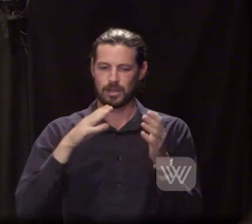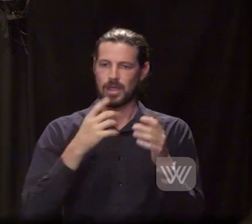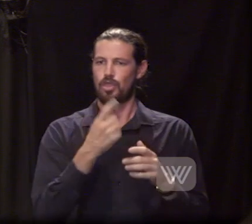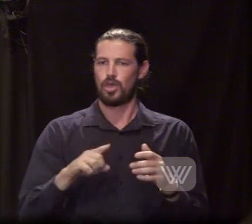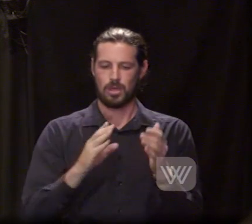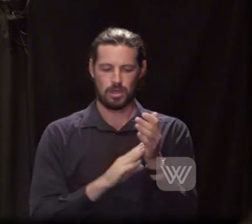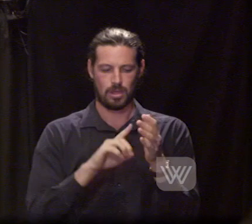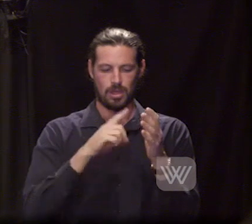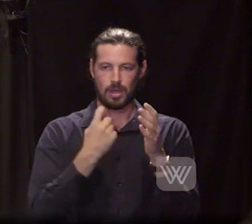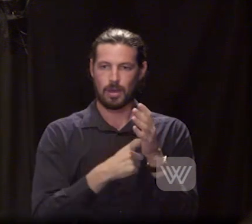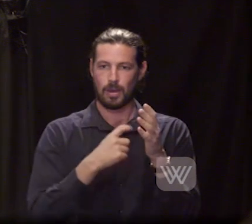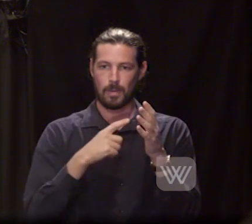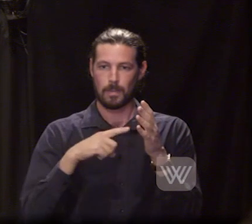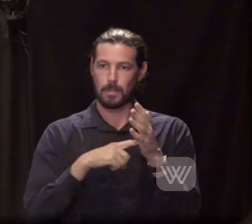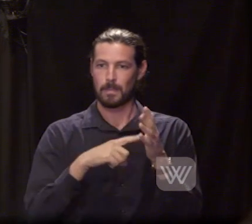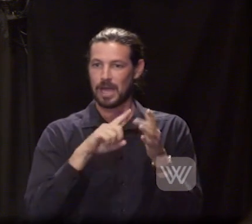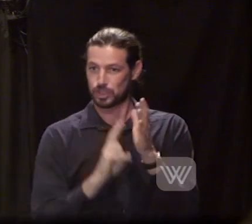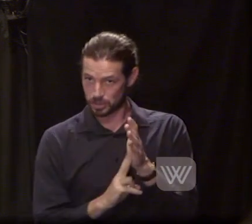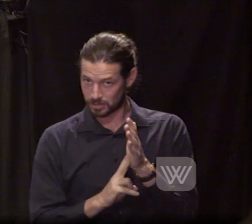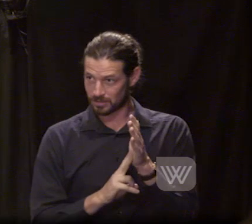of us may have seen it several times.